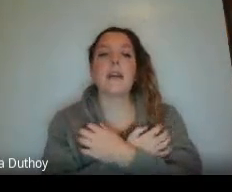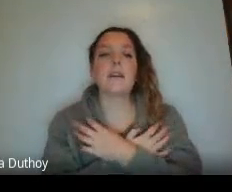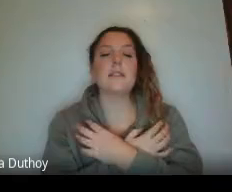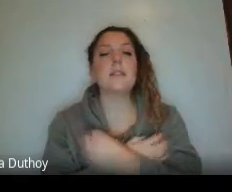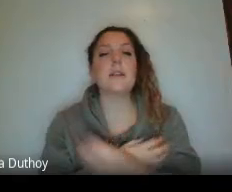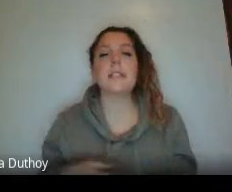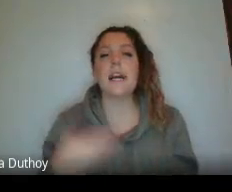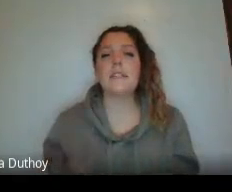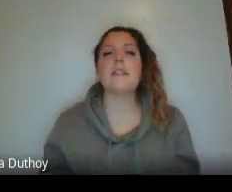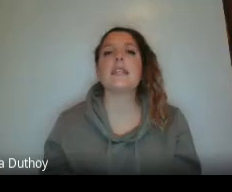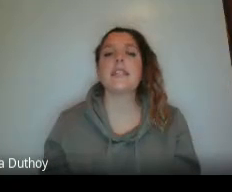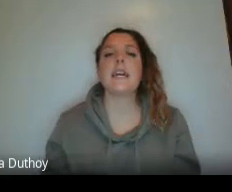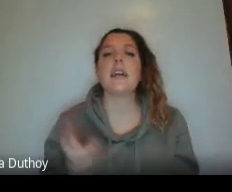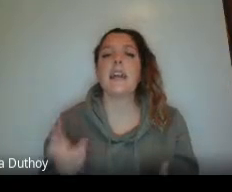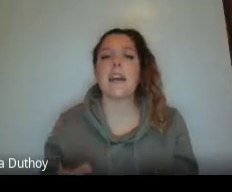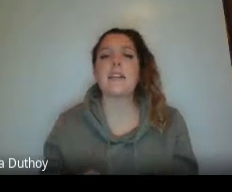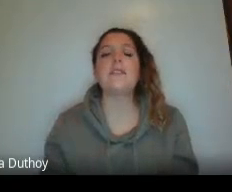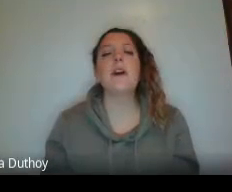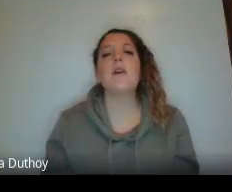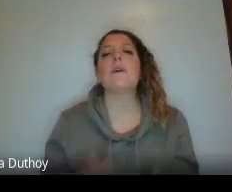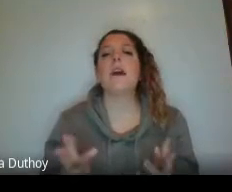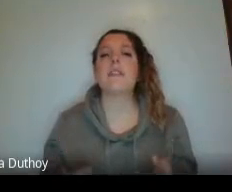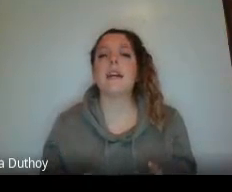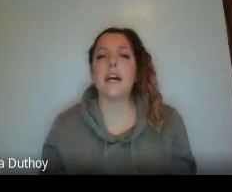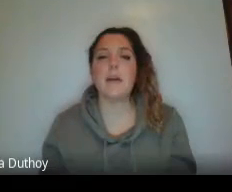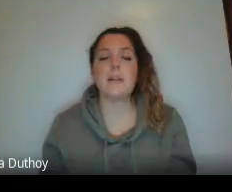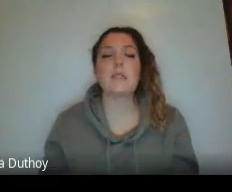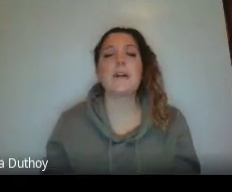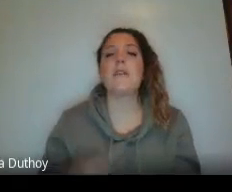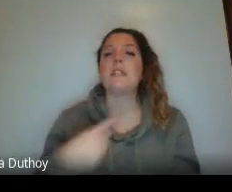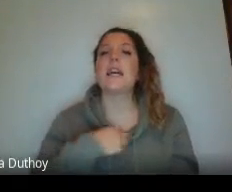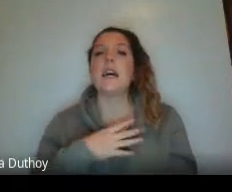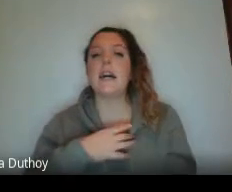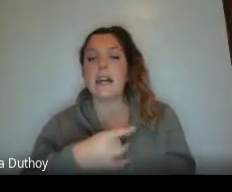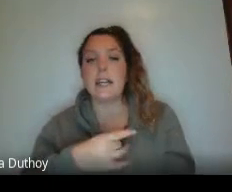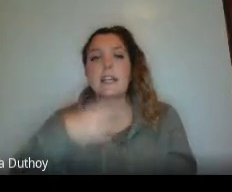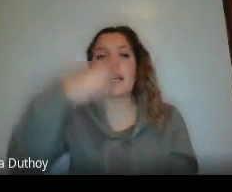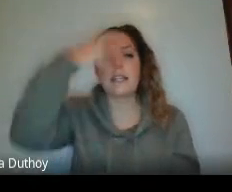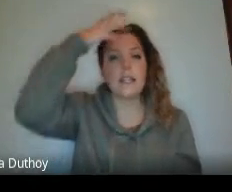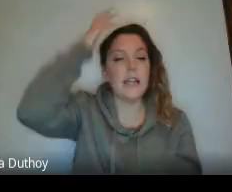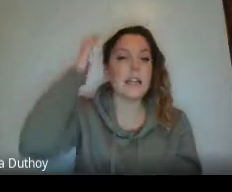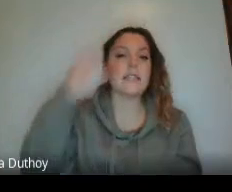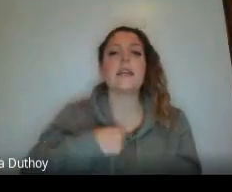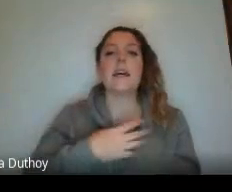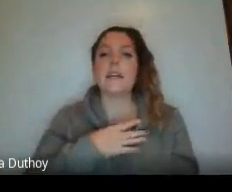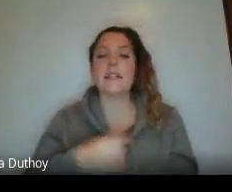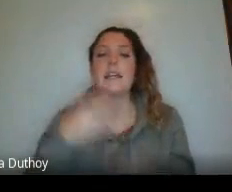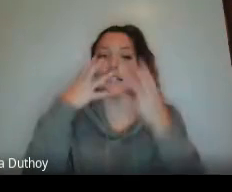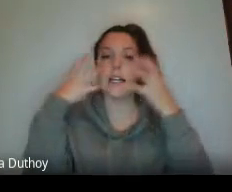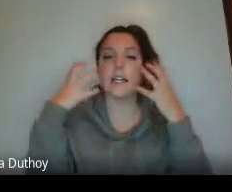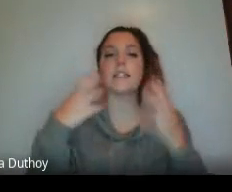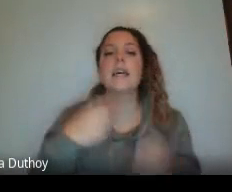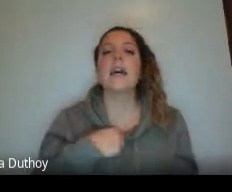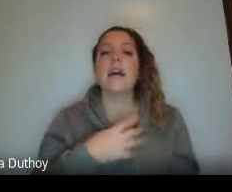and bears. So it's kind of like saying and or having that comma. So I don't have to say I like lions, I